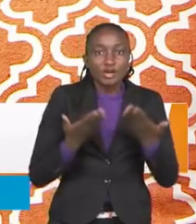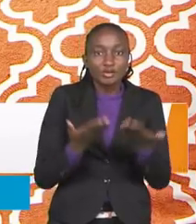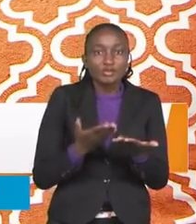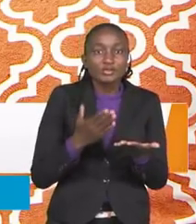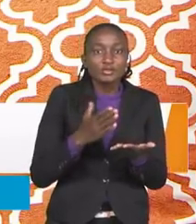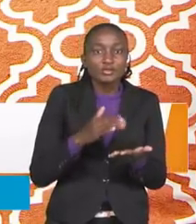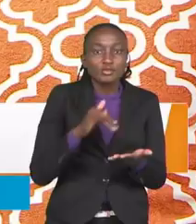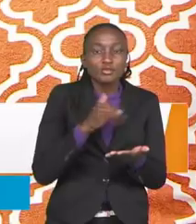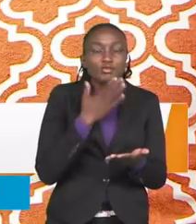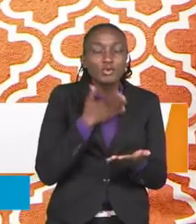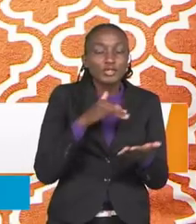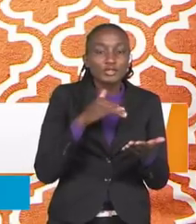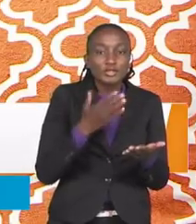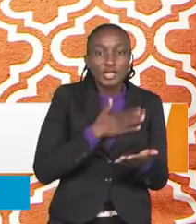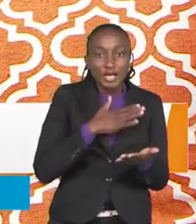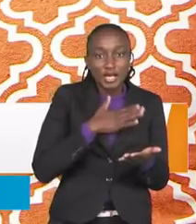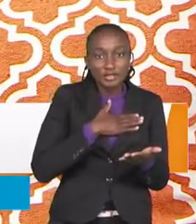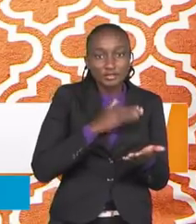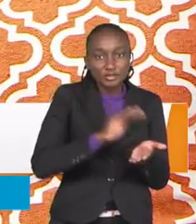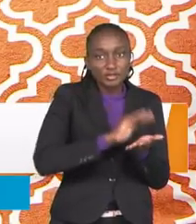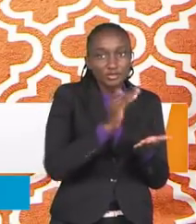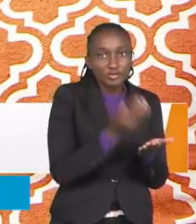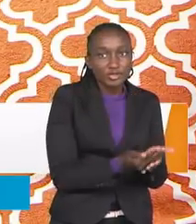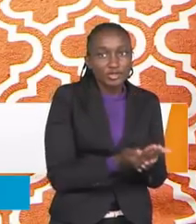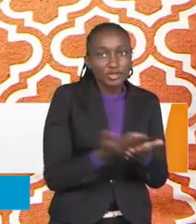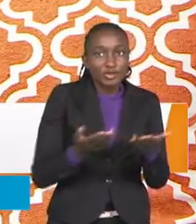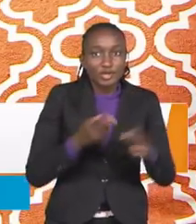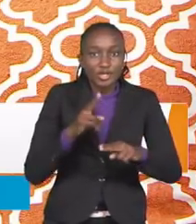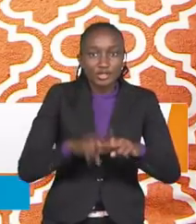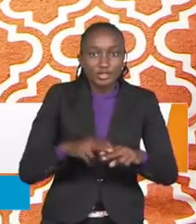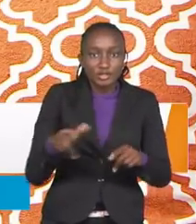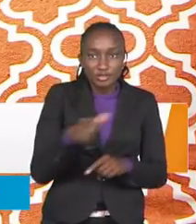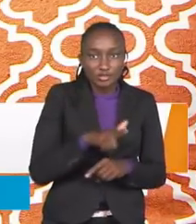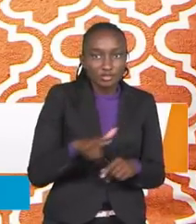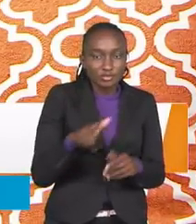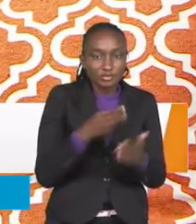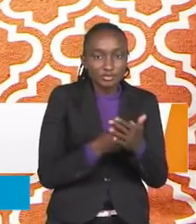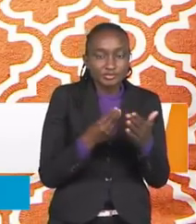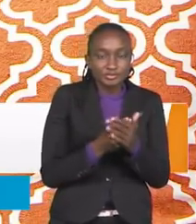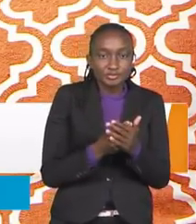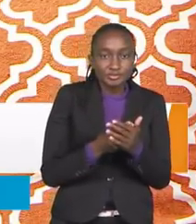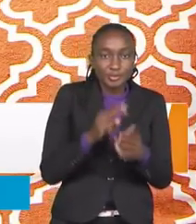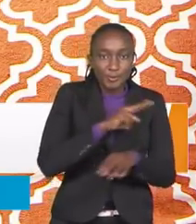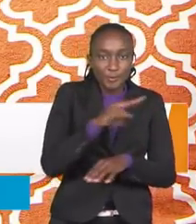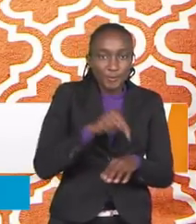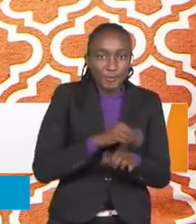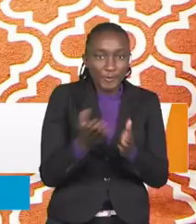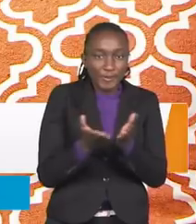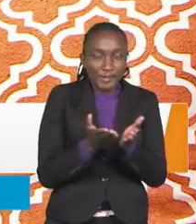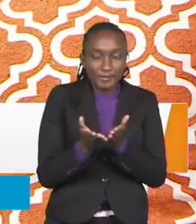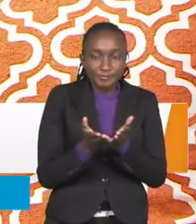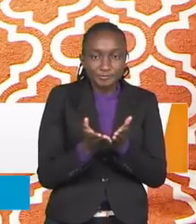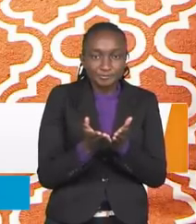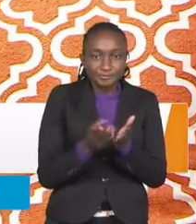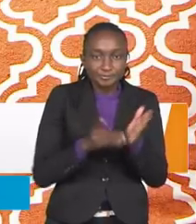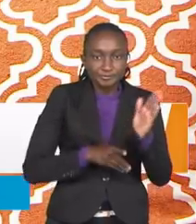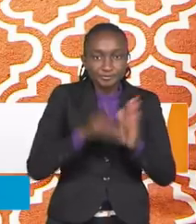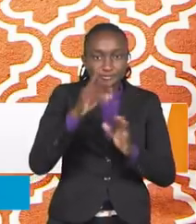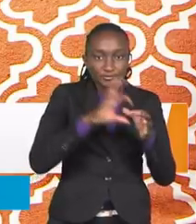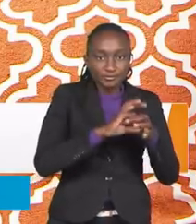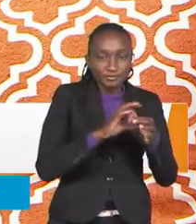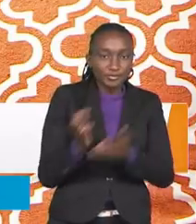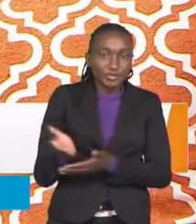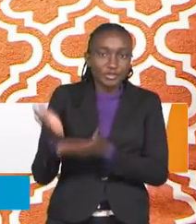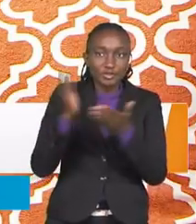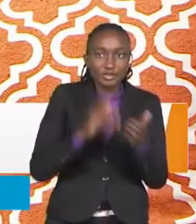them. By the way, where I sit is the local income. That it's called the National Resource Development Unit. And it is to